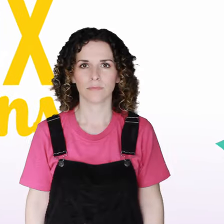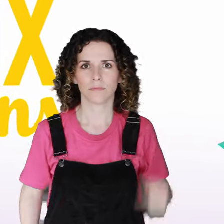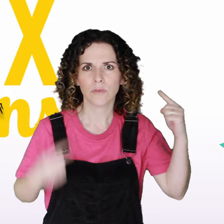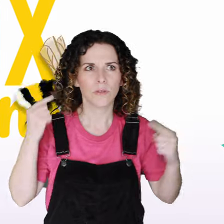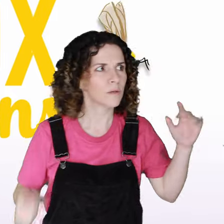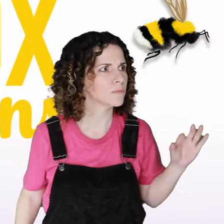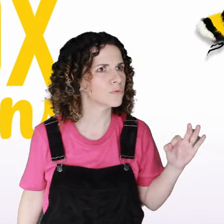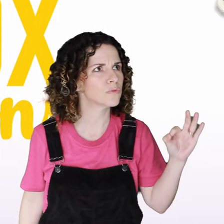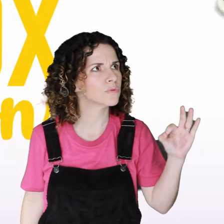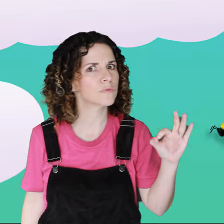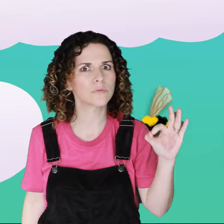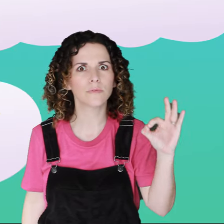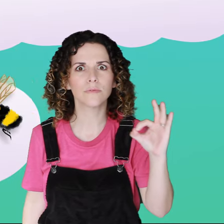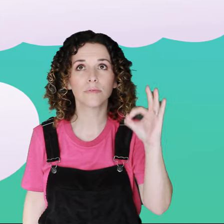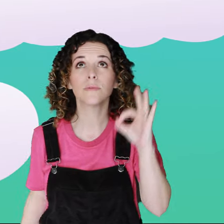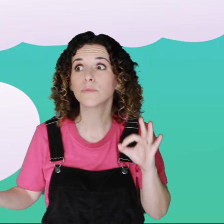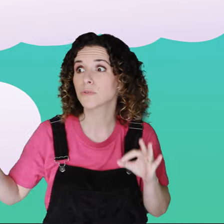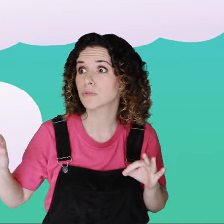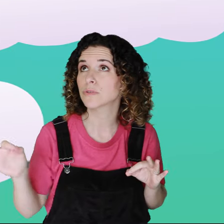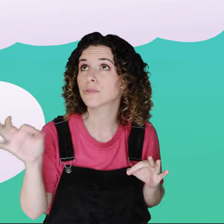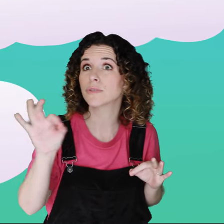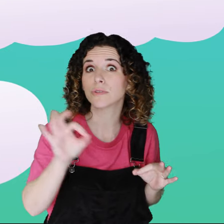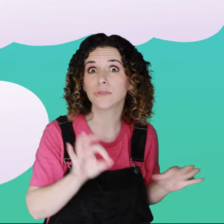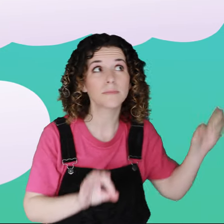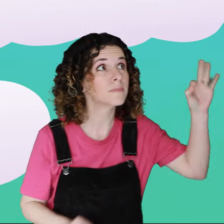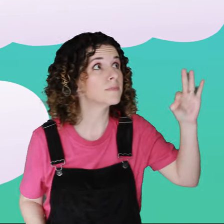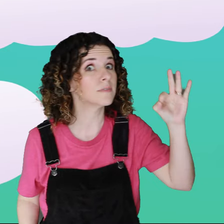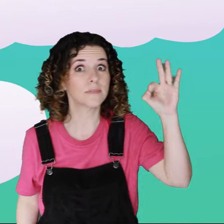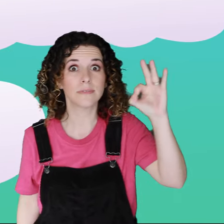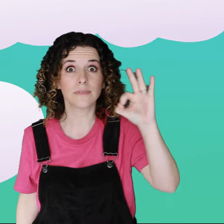Buzz. Buzz. Buzz.